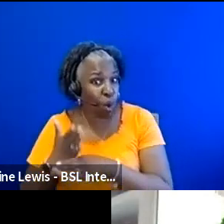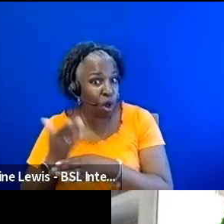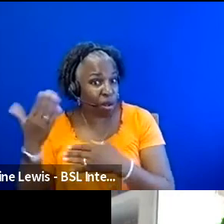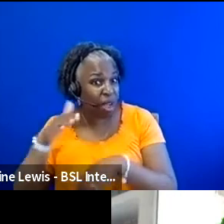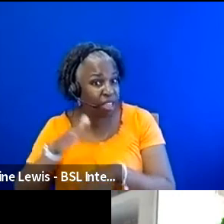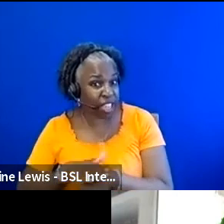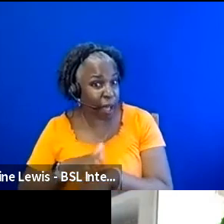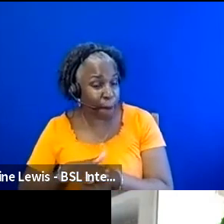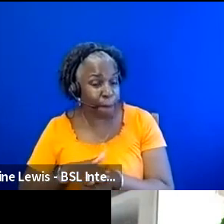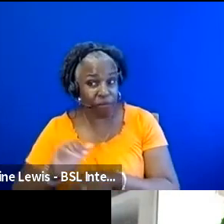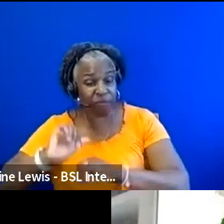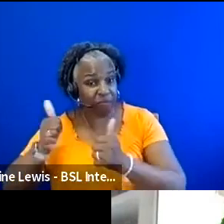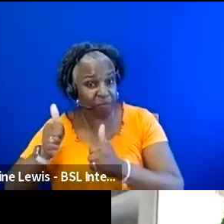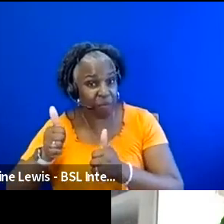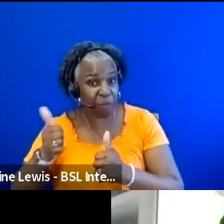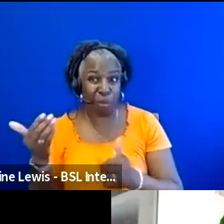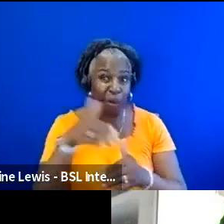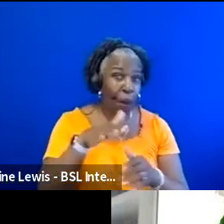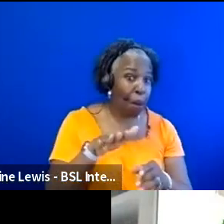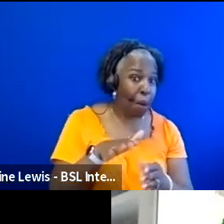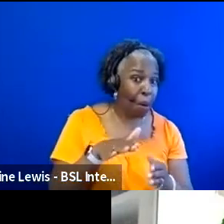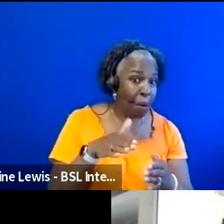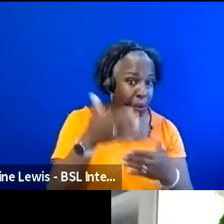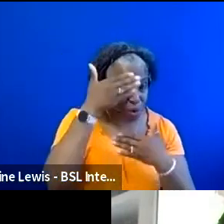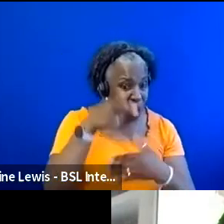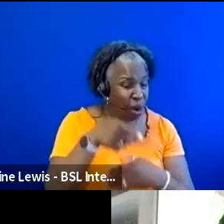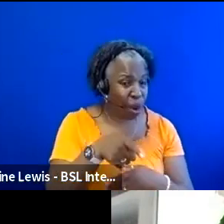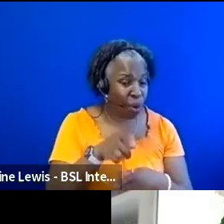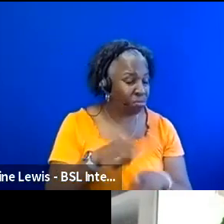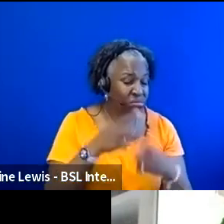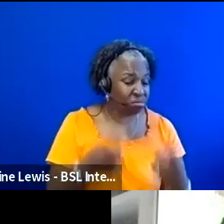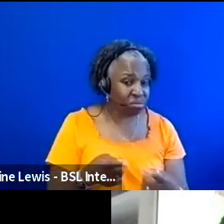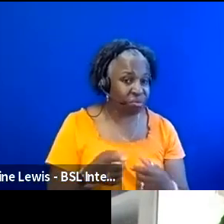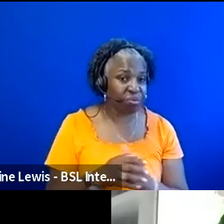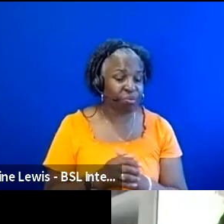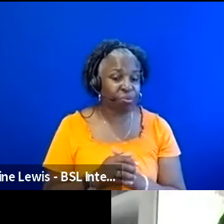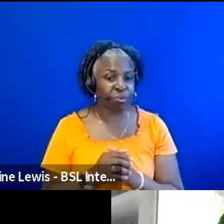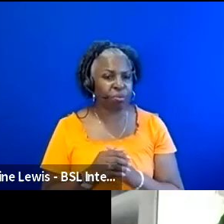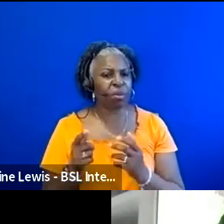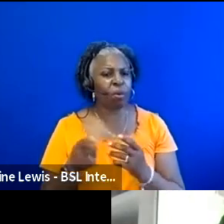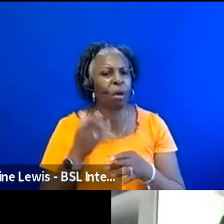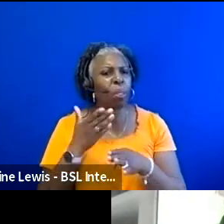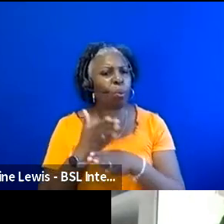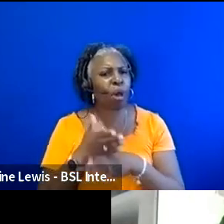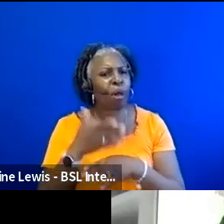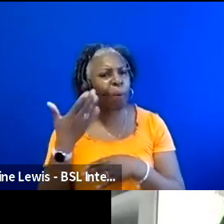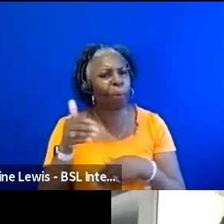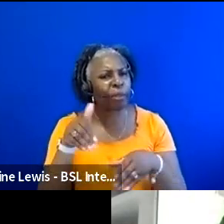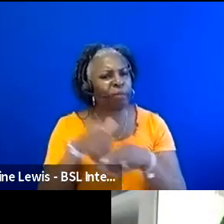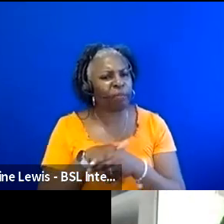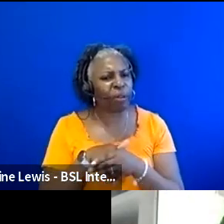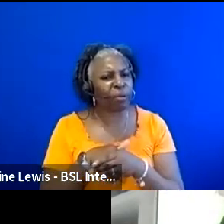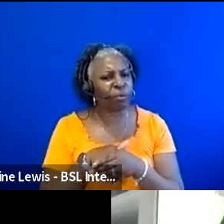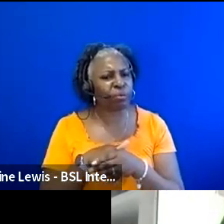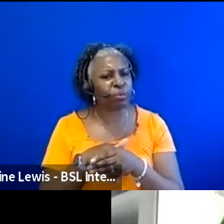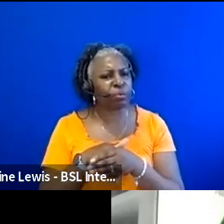Actually, and this is a really good transition into some of the other work that you've done, and I'd love to ask you about the story that you covered for the New York